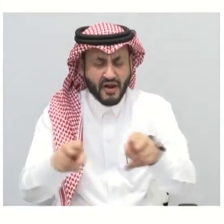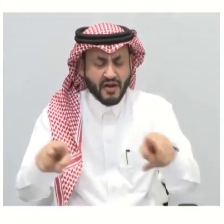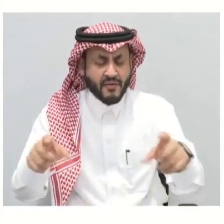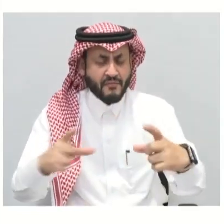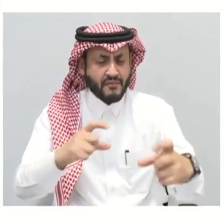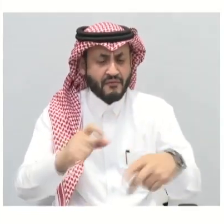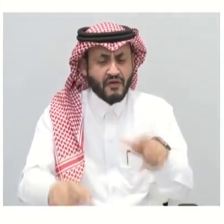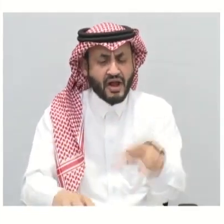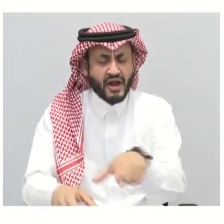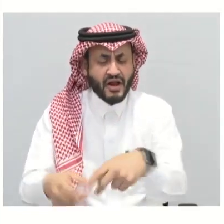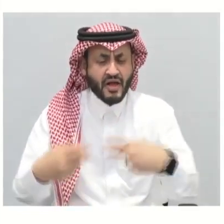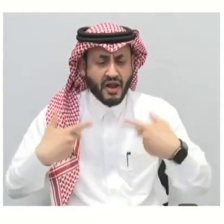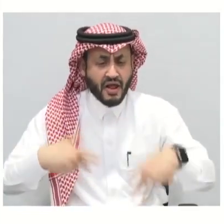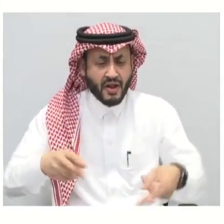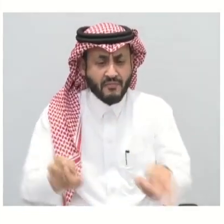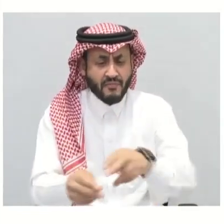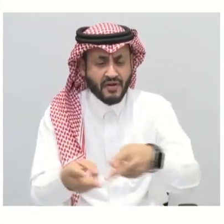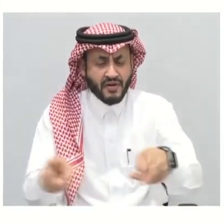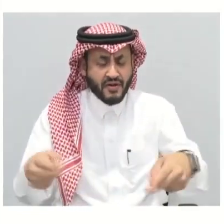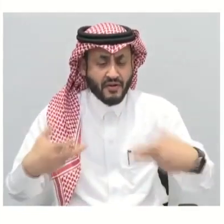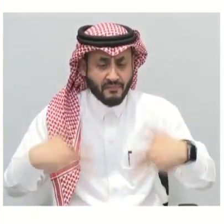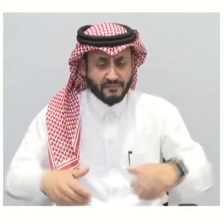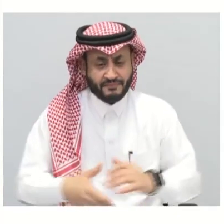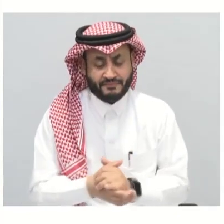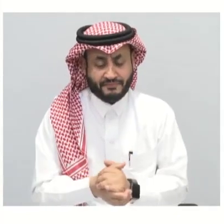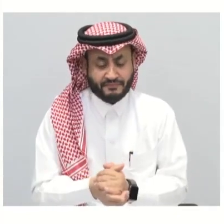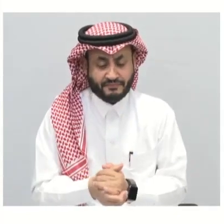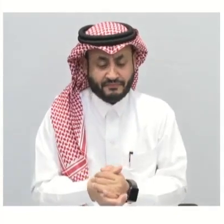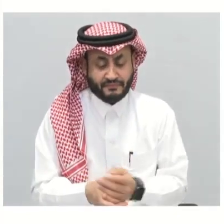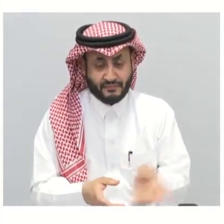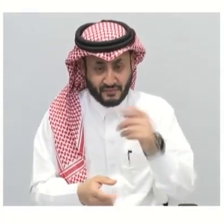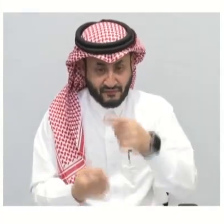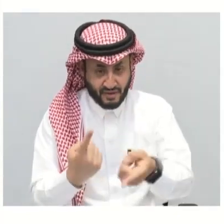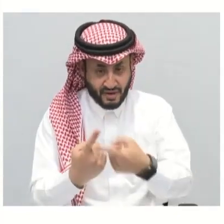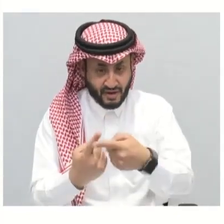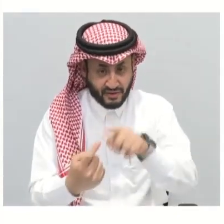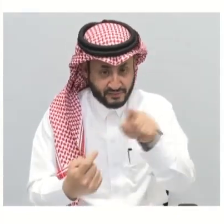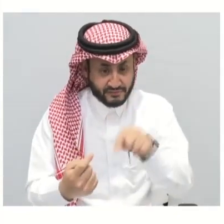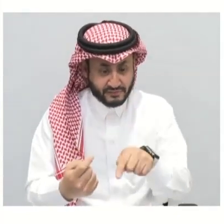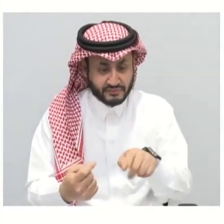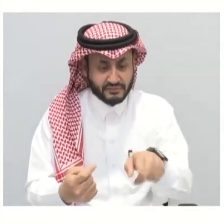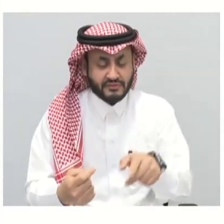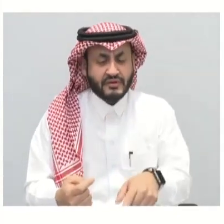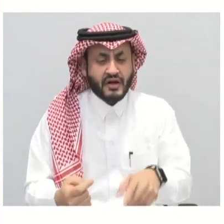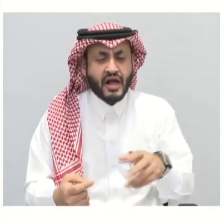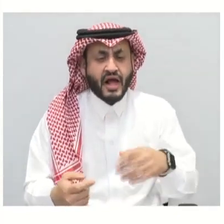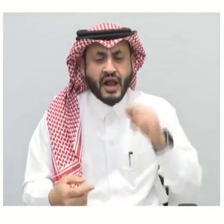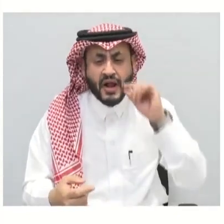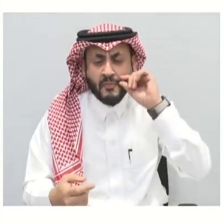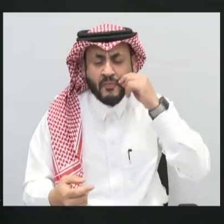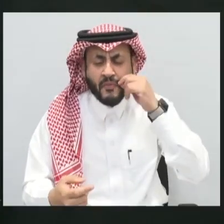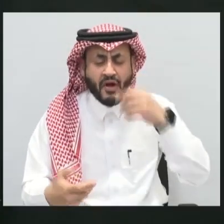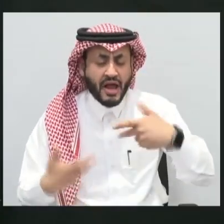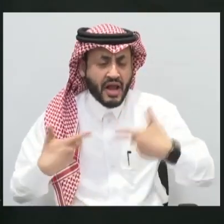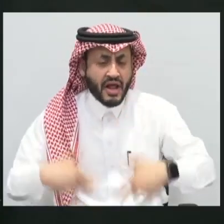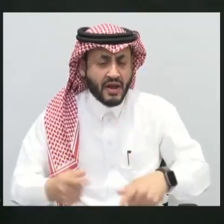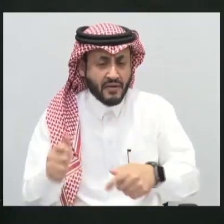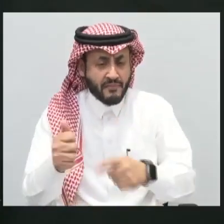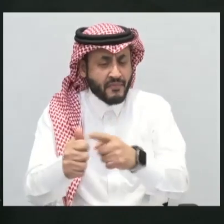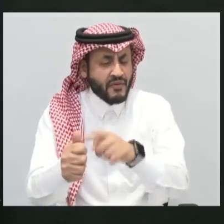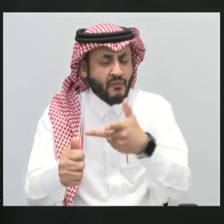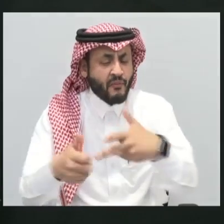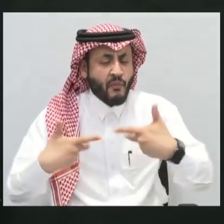men wearing different clothes. And we have one question, which is, what is the boy wearing in picture A? What